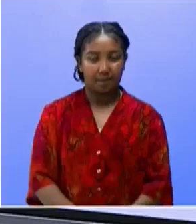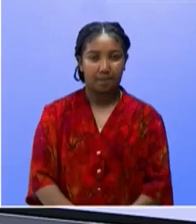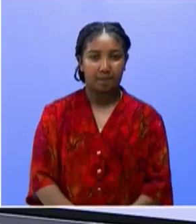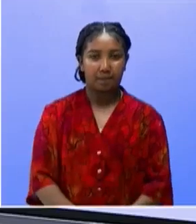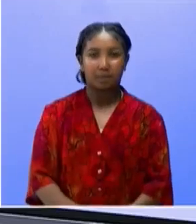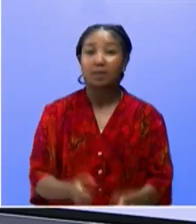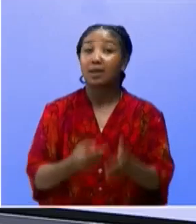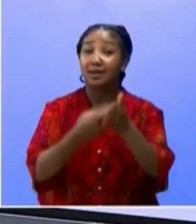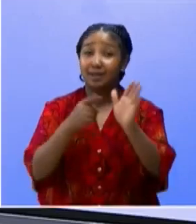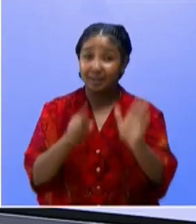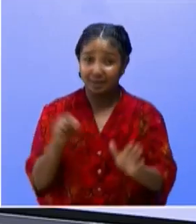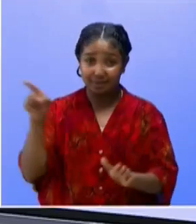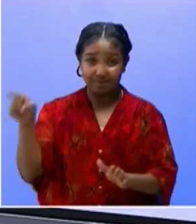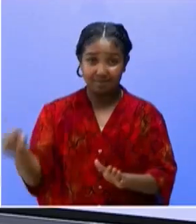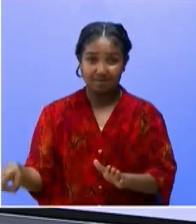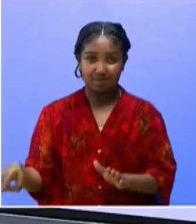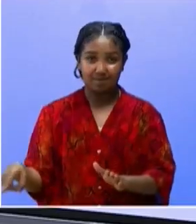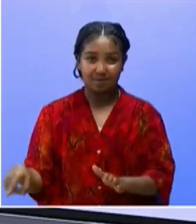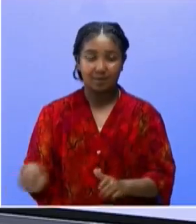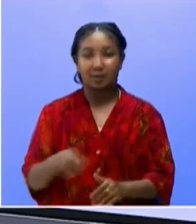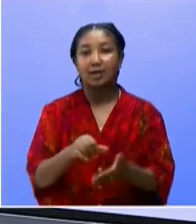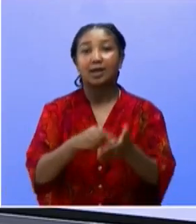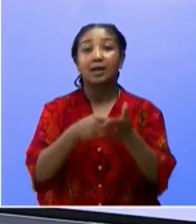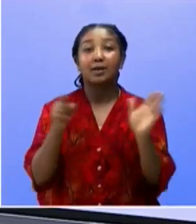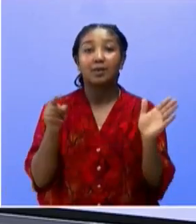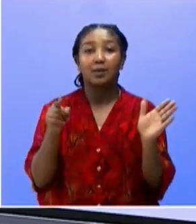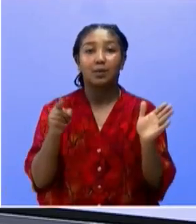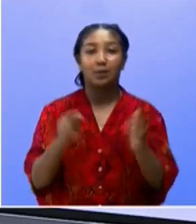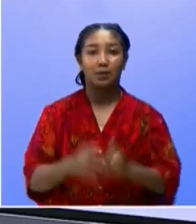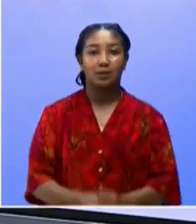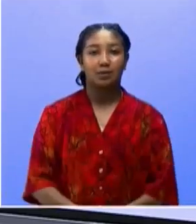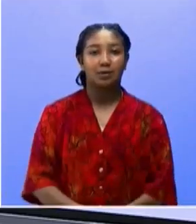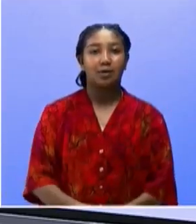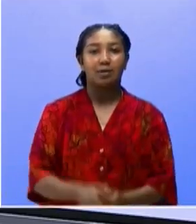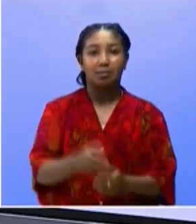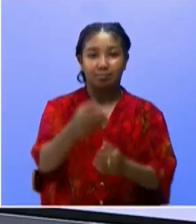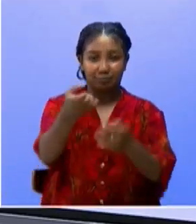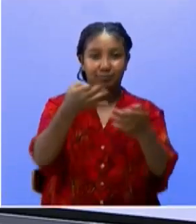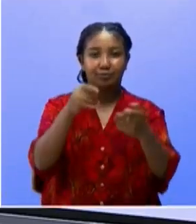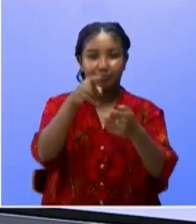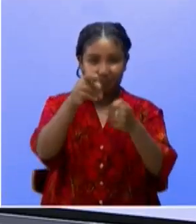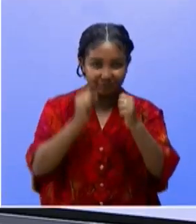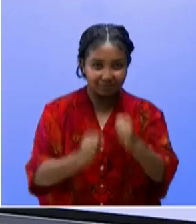Is it clear? Yes? Can you describe me?